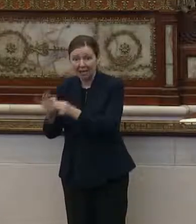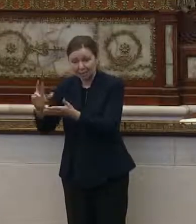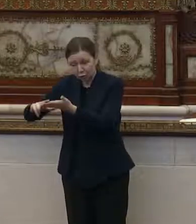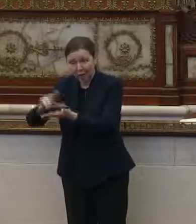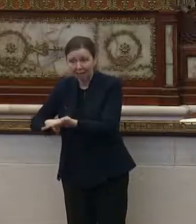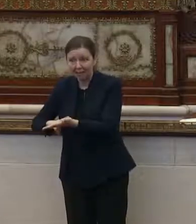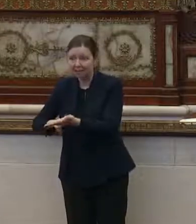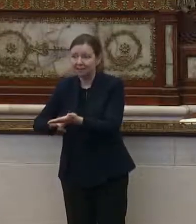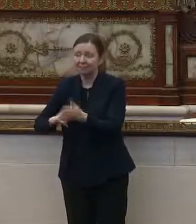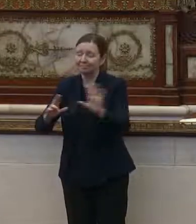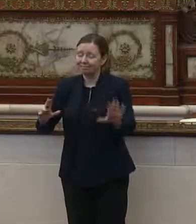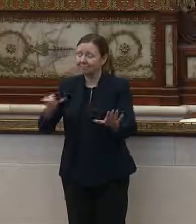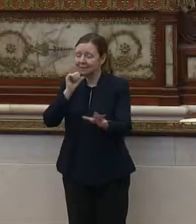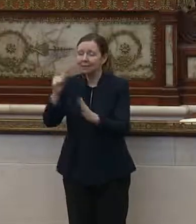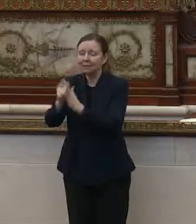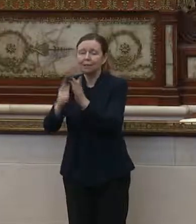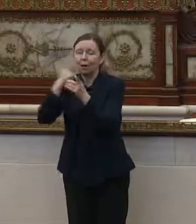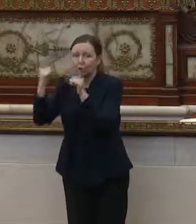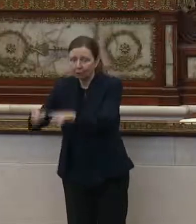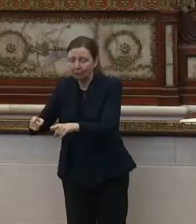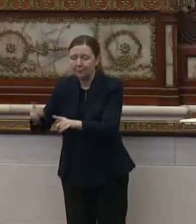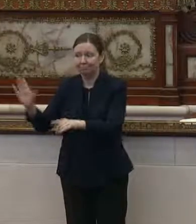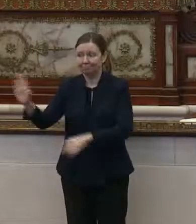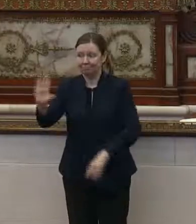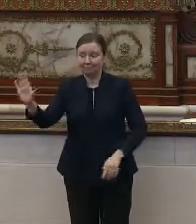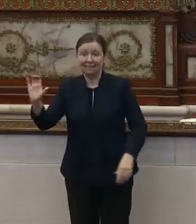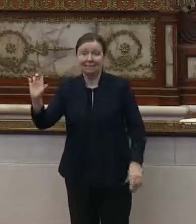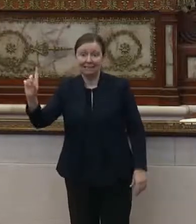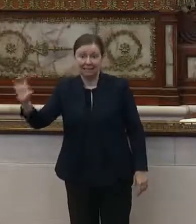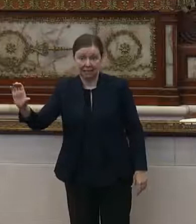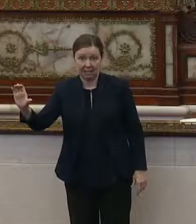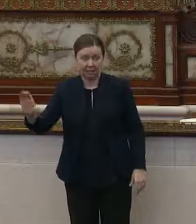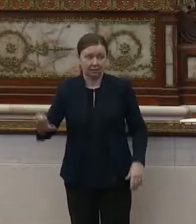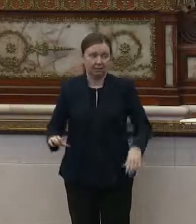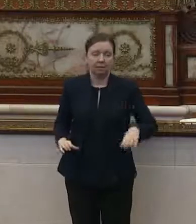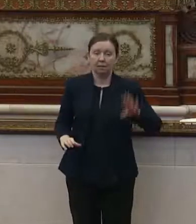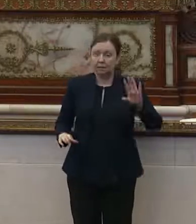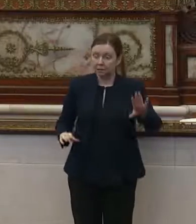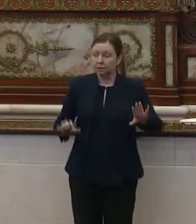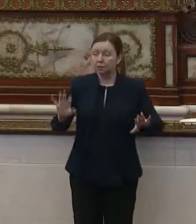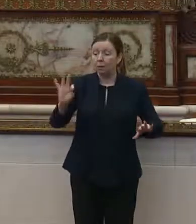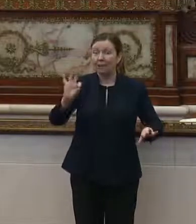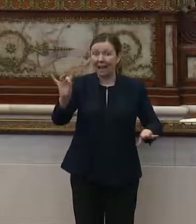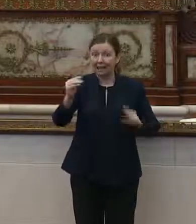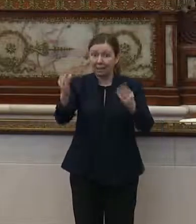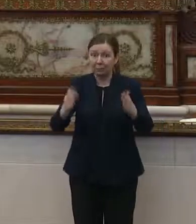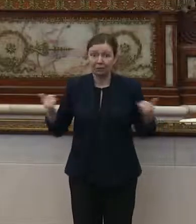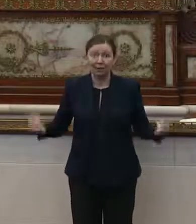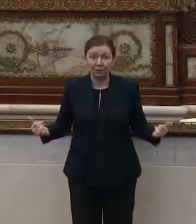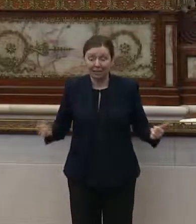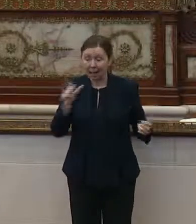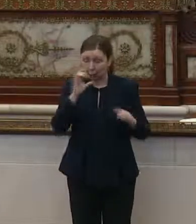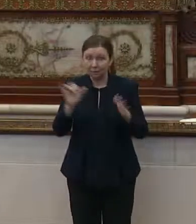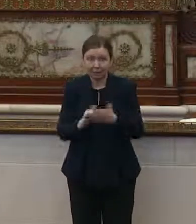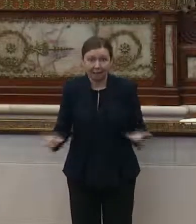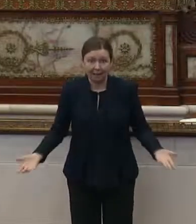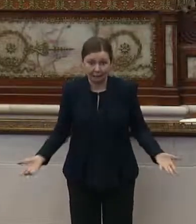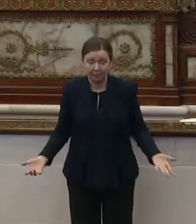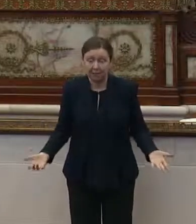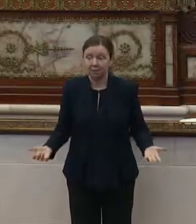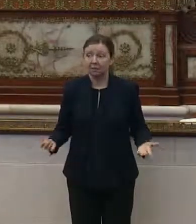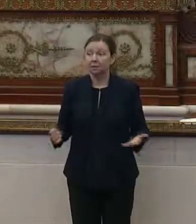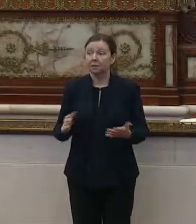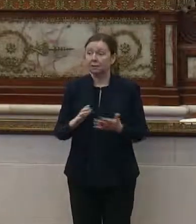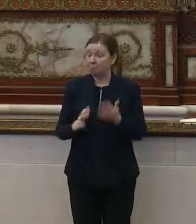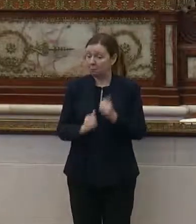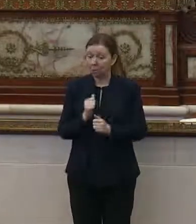contract, it's not a contract, the legal agreement is with the CDC. But there are 98 providers now who have done that. Those are,